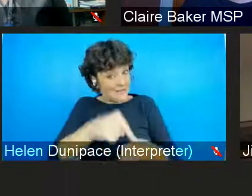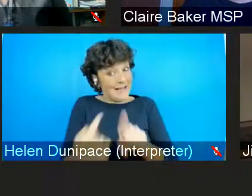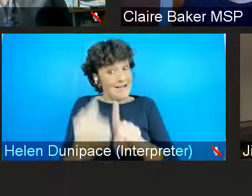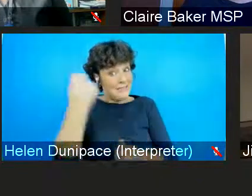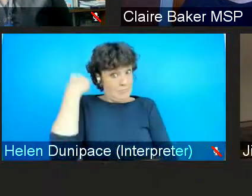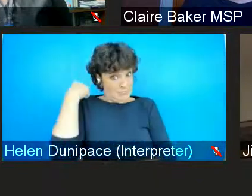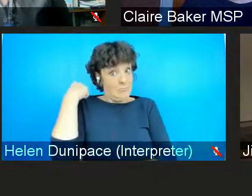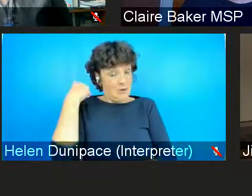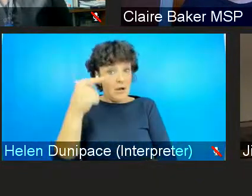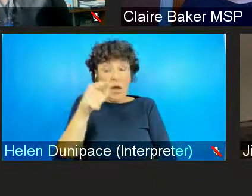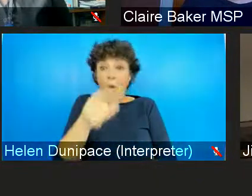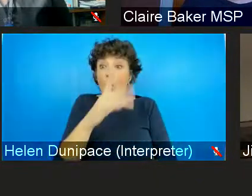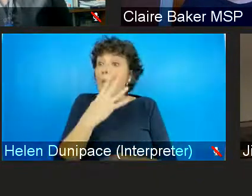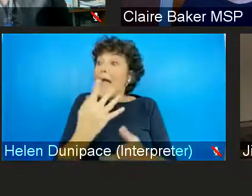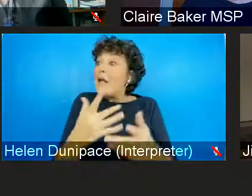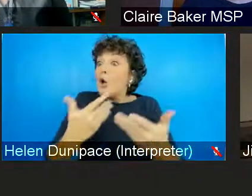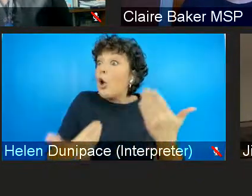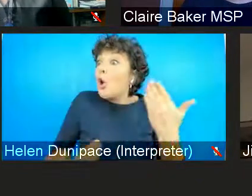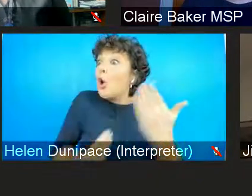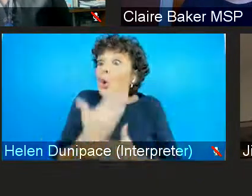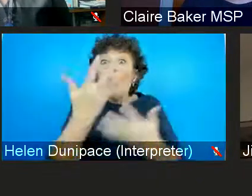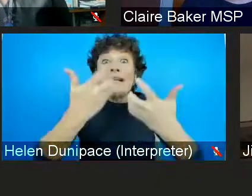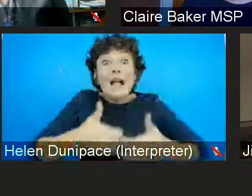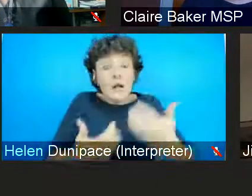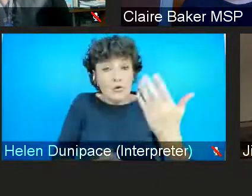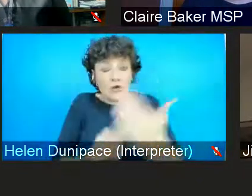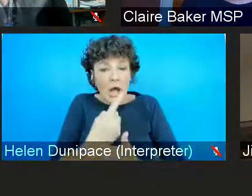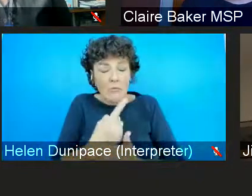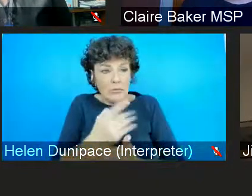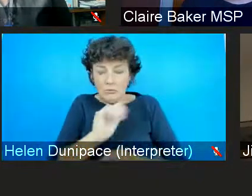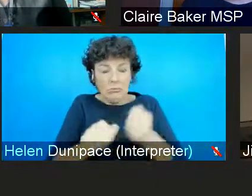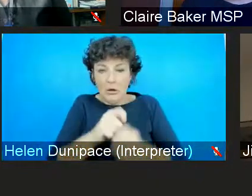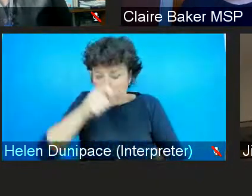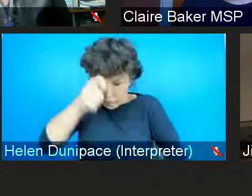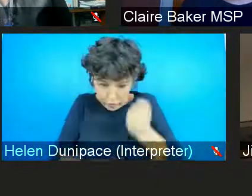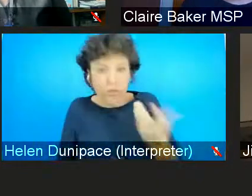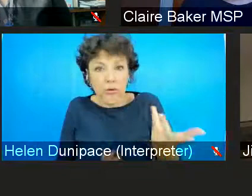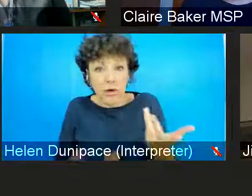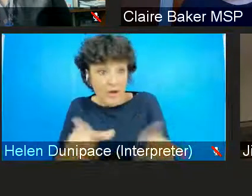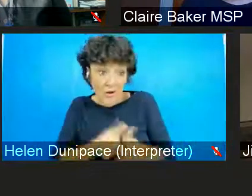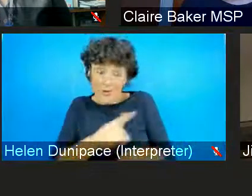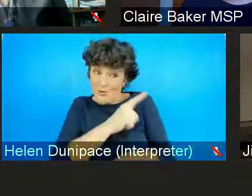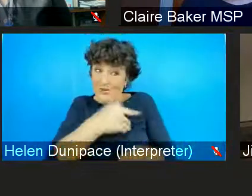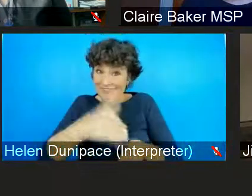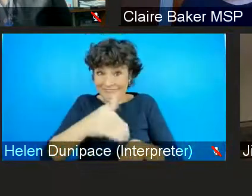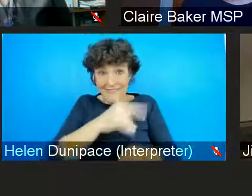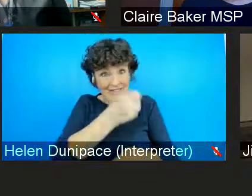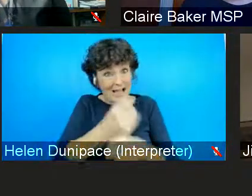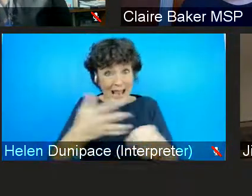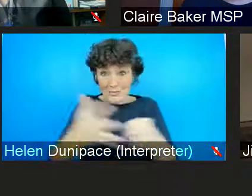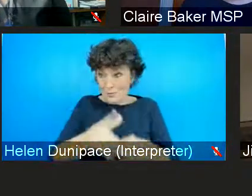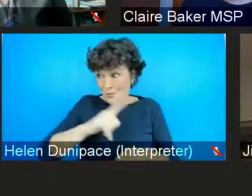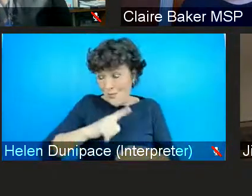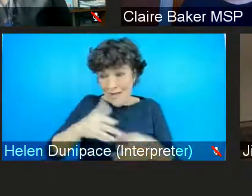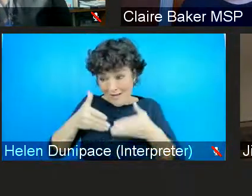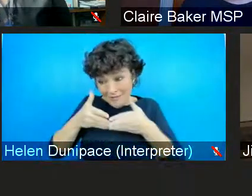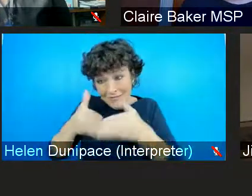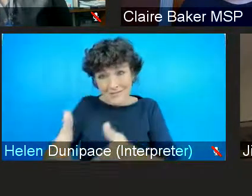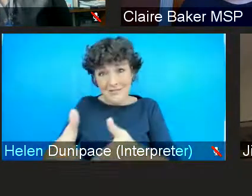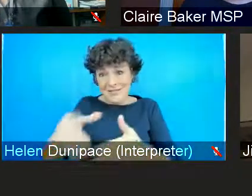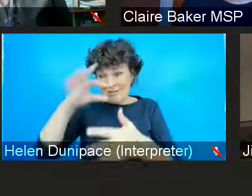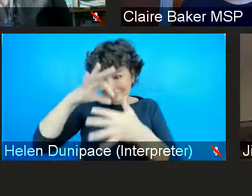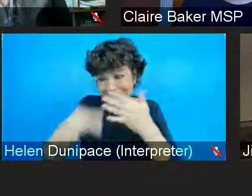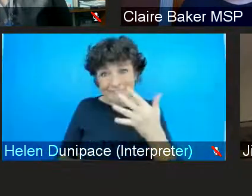a huge legacy, you know, a deeply damaging legacy for Glasgow, one that's been generational in terms of the impact of poverty,